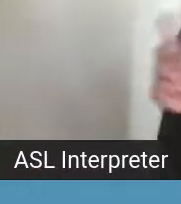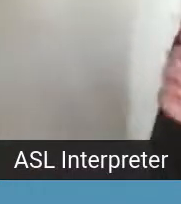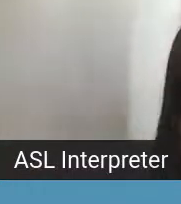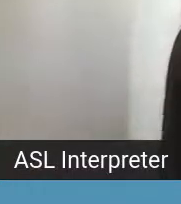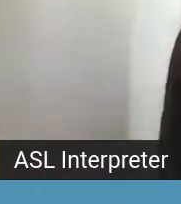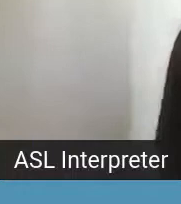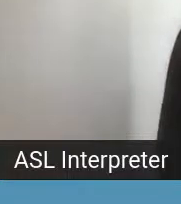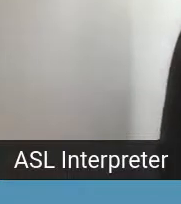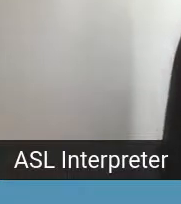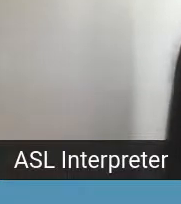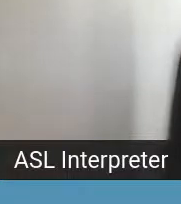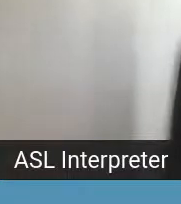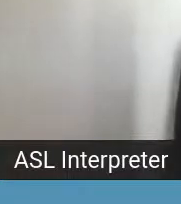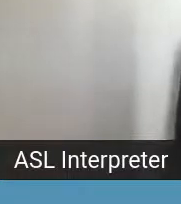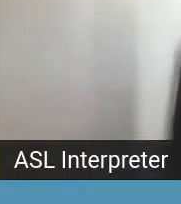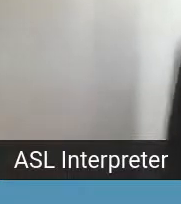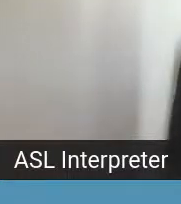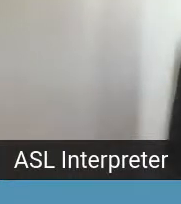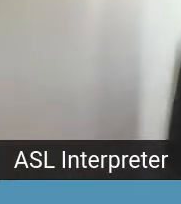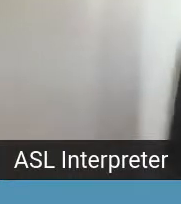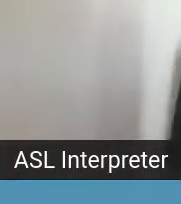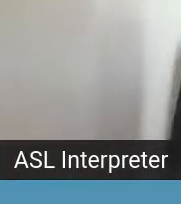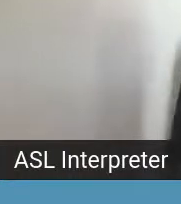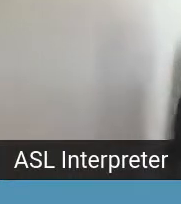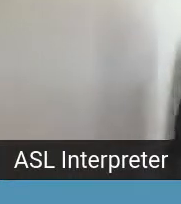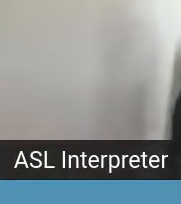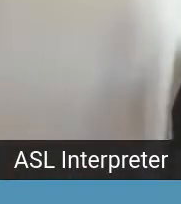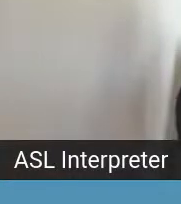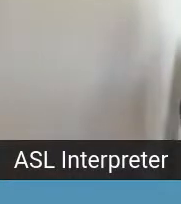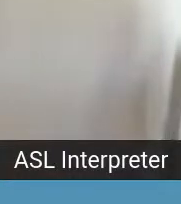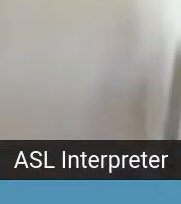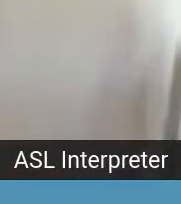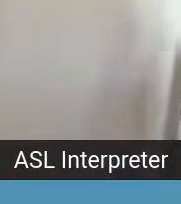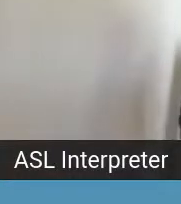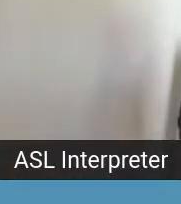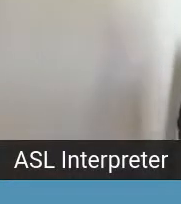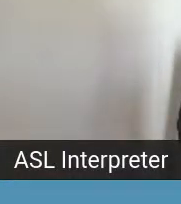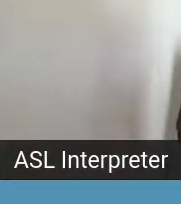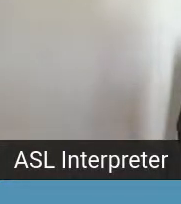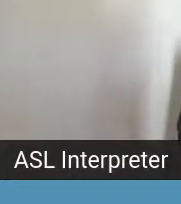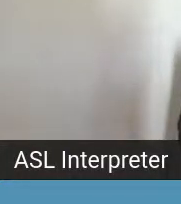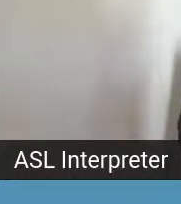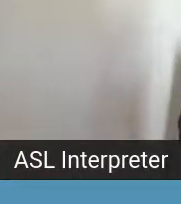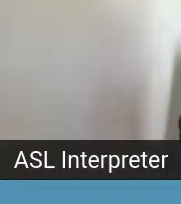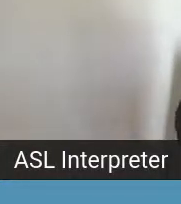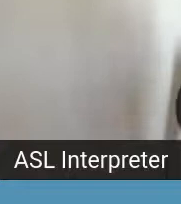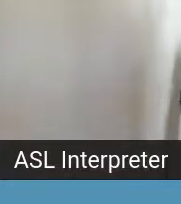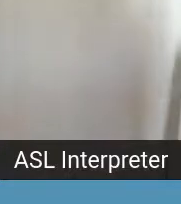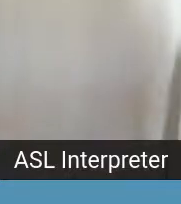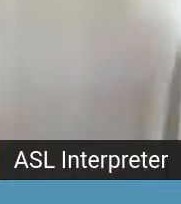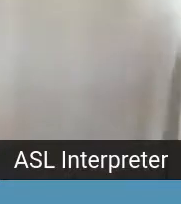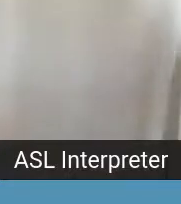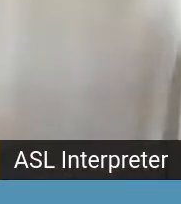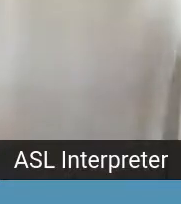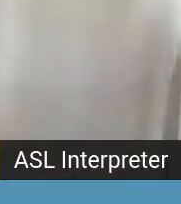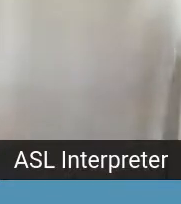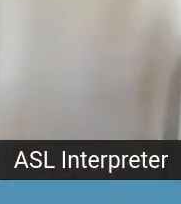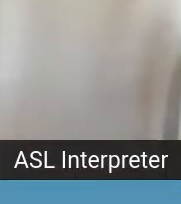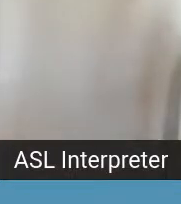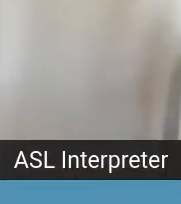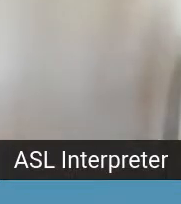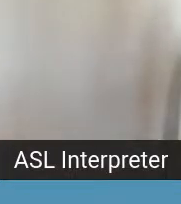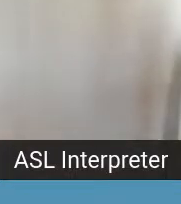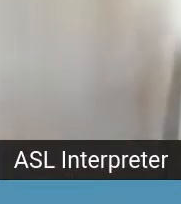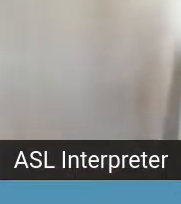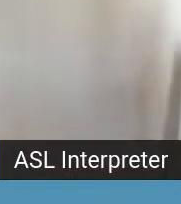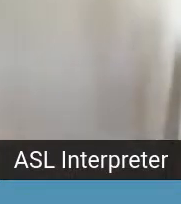has some sort of psychographic or lifestyle type of cohorts they put people into. So you could understand I'm reaching people